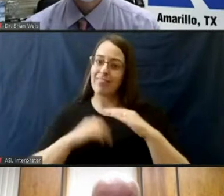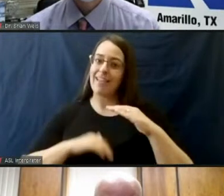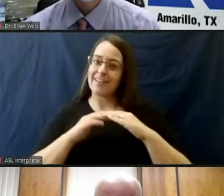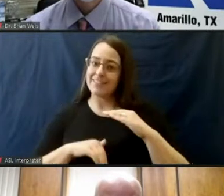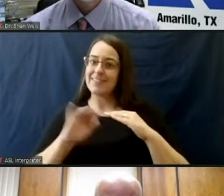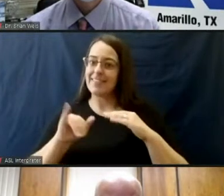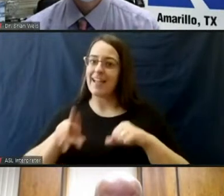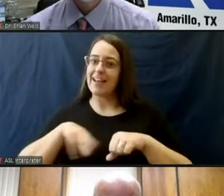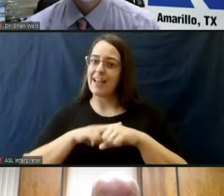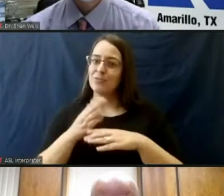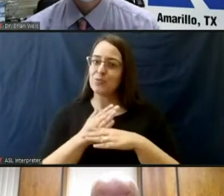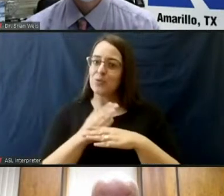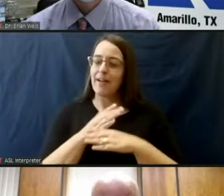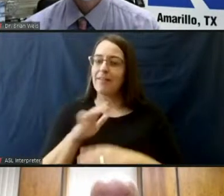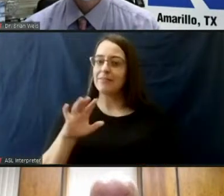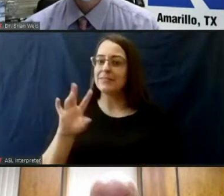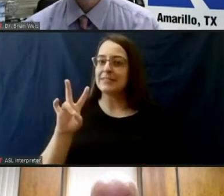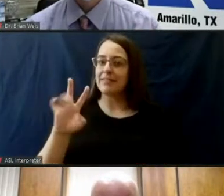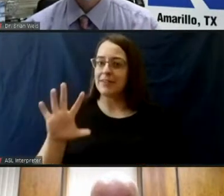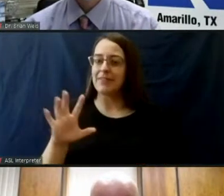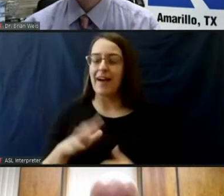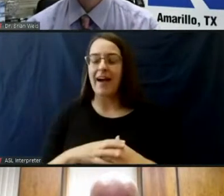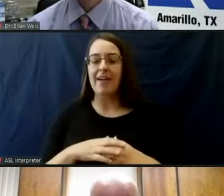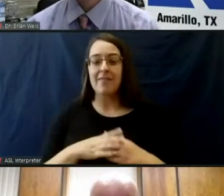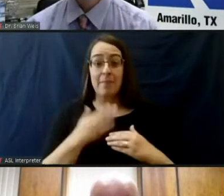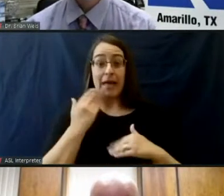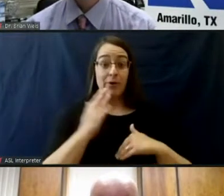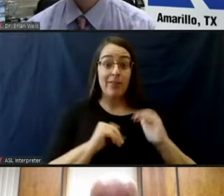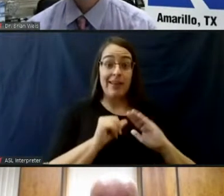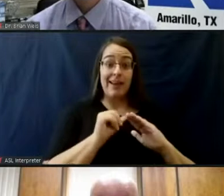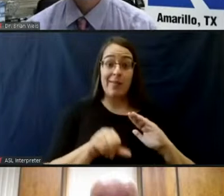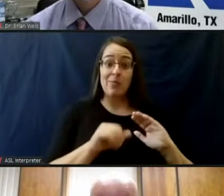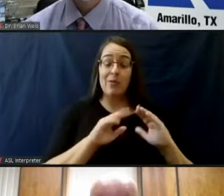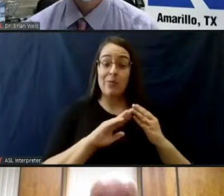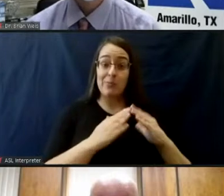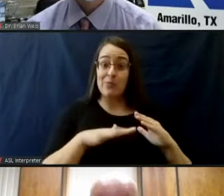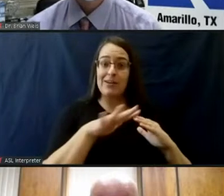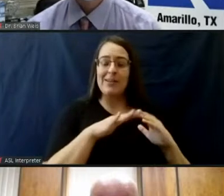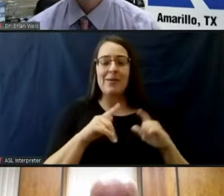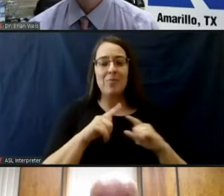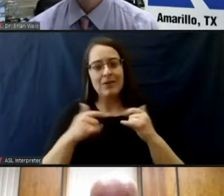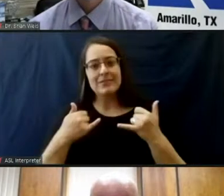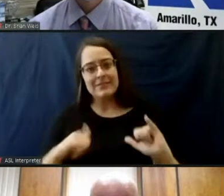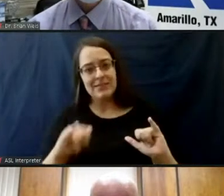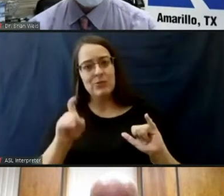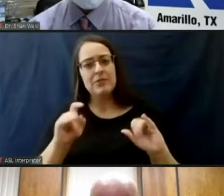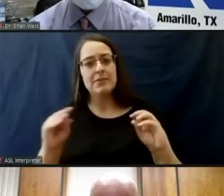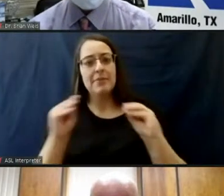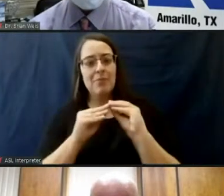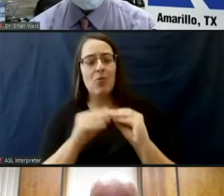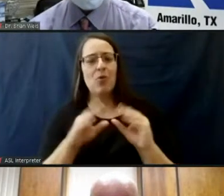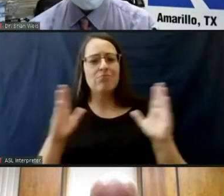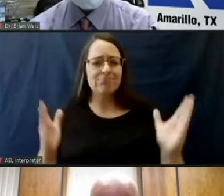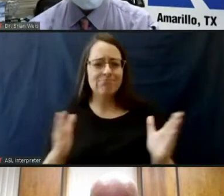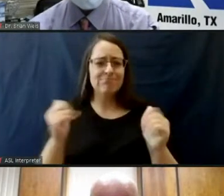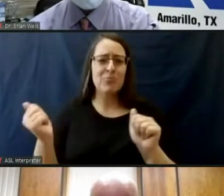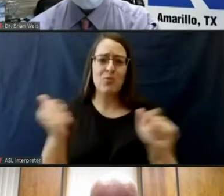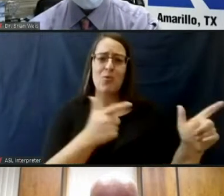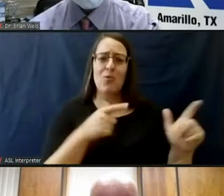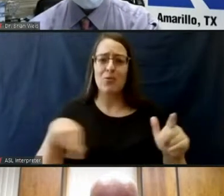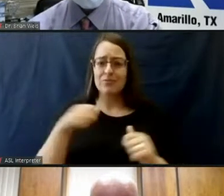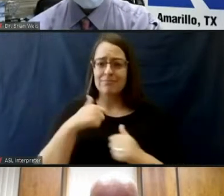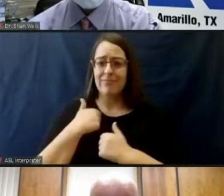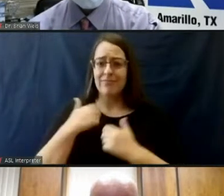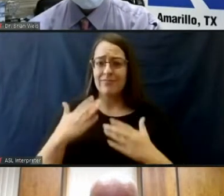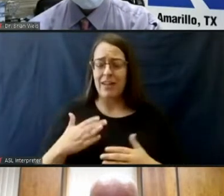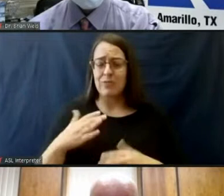than the community, but we still have a long way to go. And so I encourage every veteran out there, if you have not been vaccinated, to please